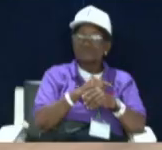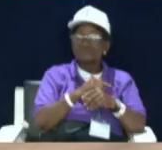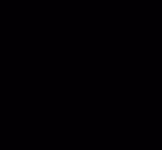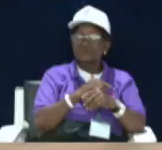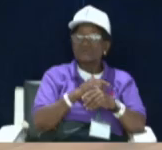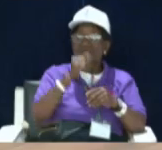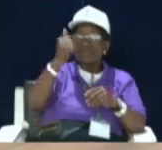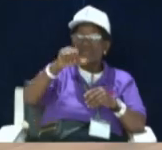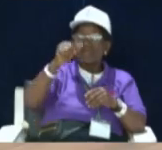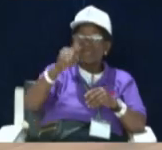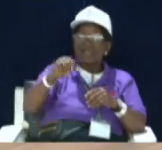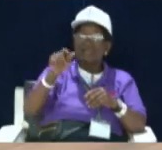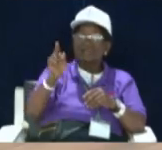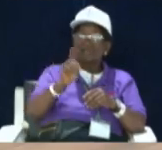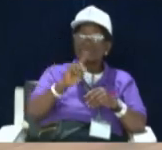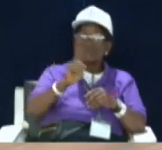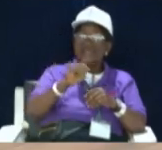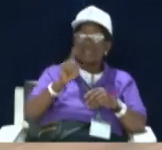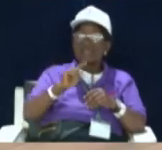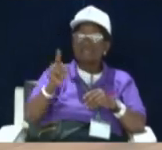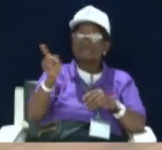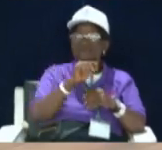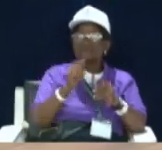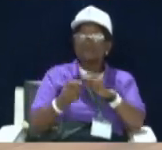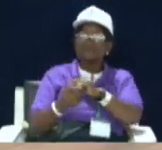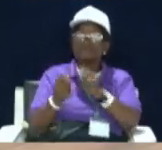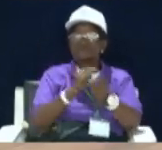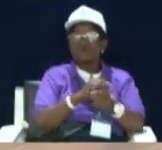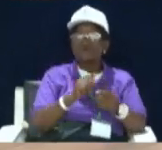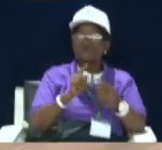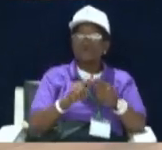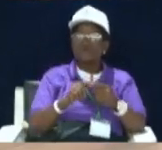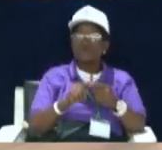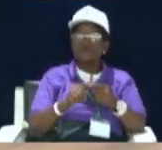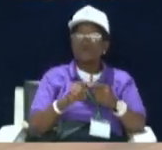ibikibi te ba yin ju si bayi ona ma la fun yin